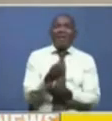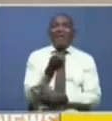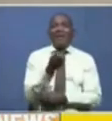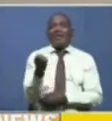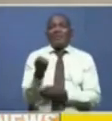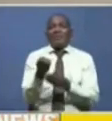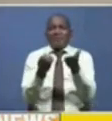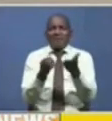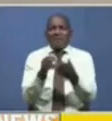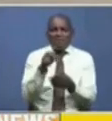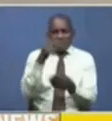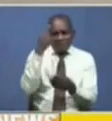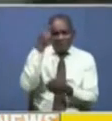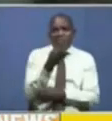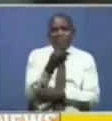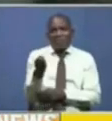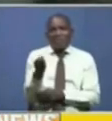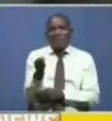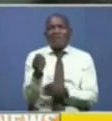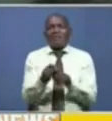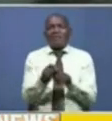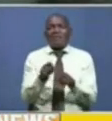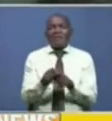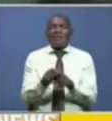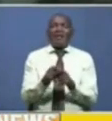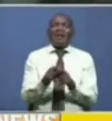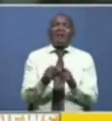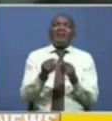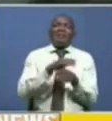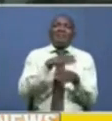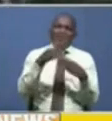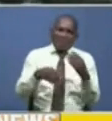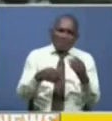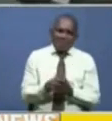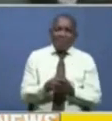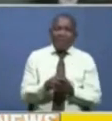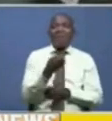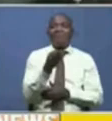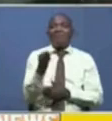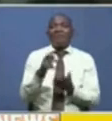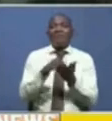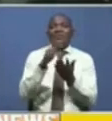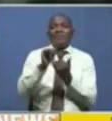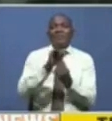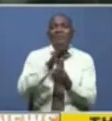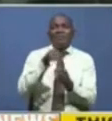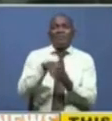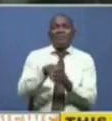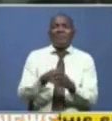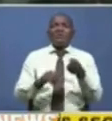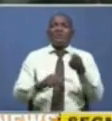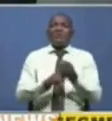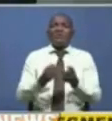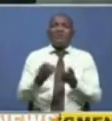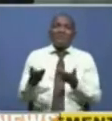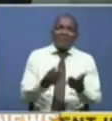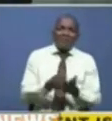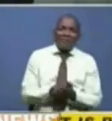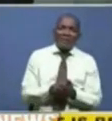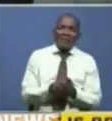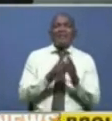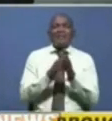list required for the facility has also been finalized. The facility will include support services such